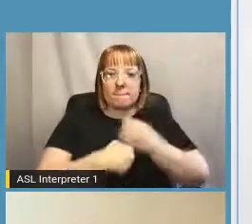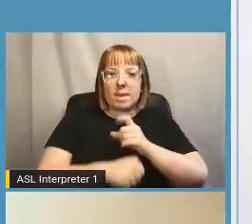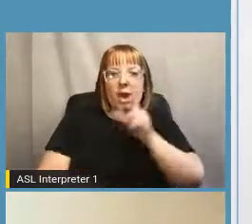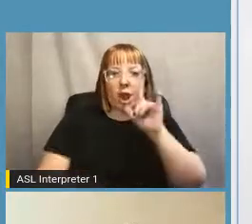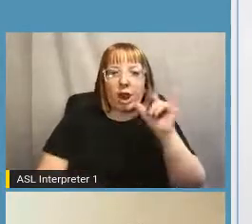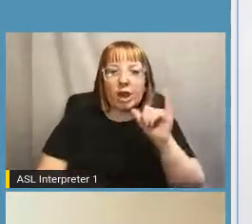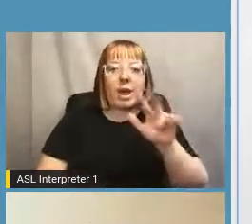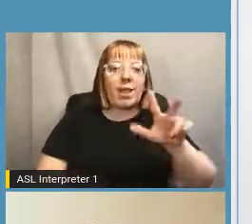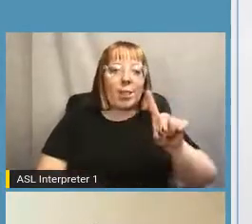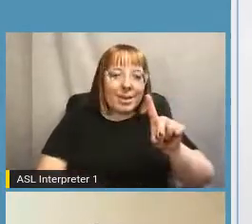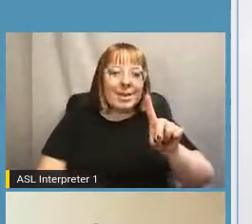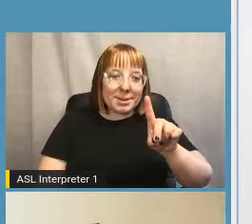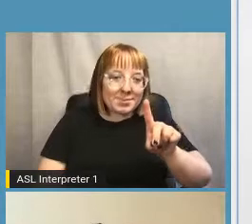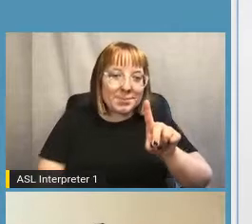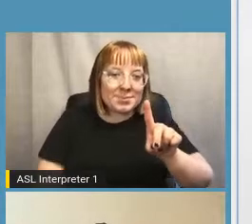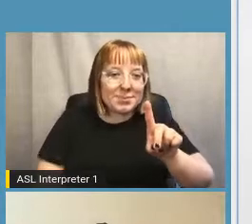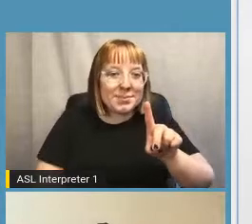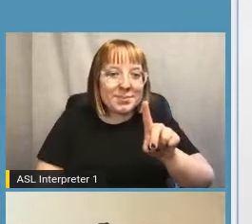three-dimensional.